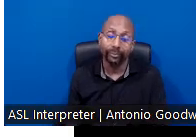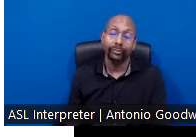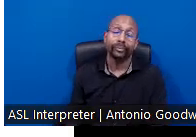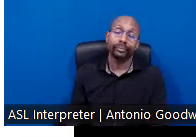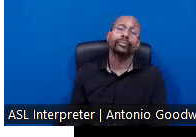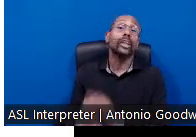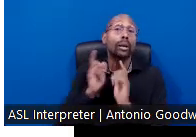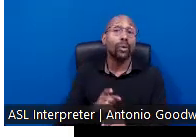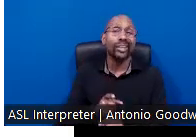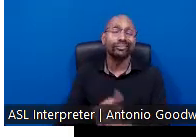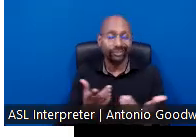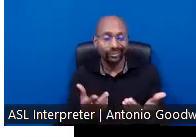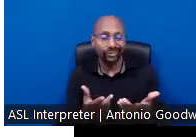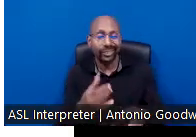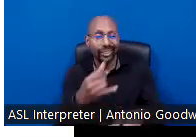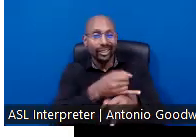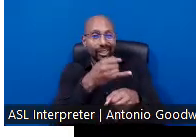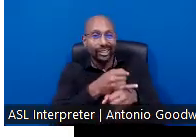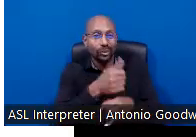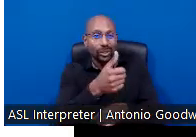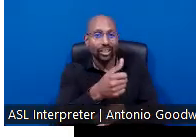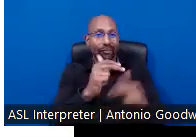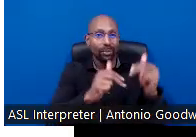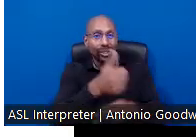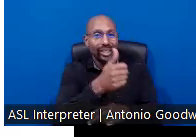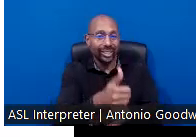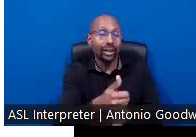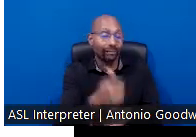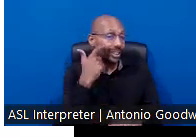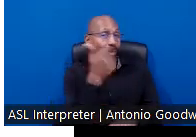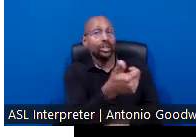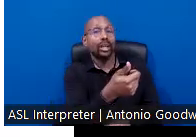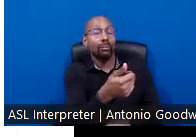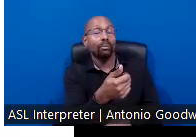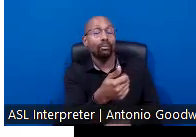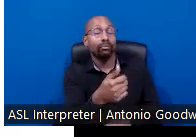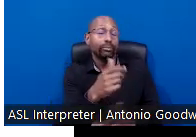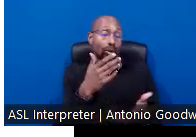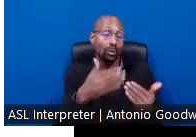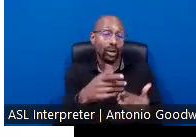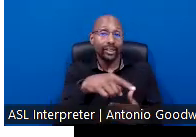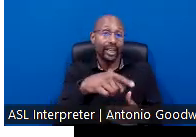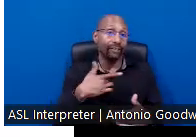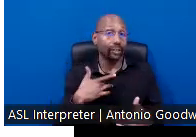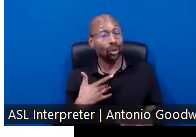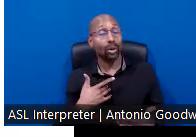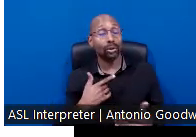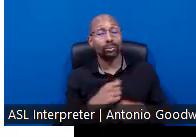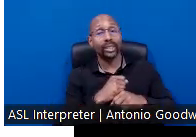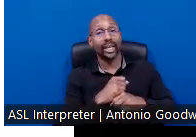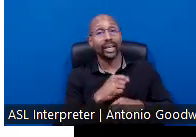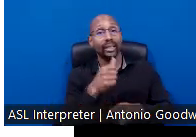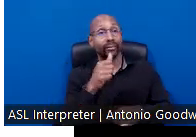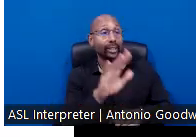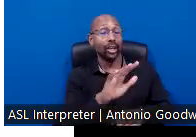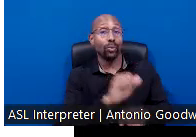or deem fit for the safety of not only their employees, but also the community at large as well.